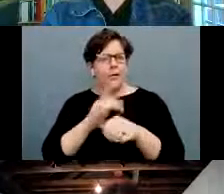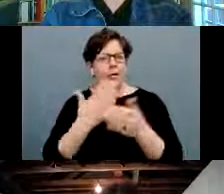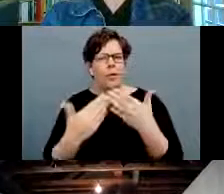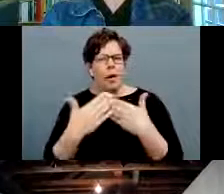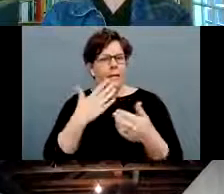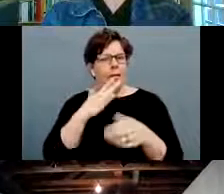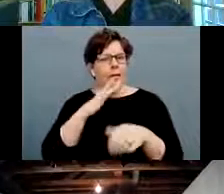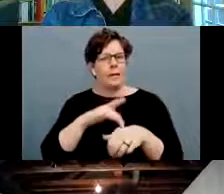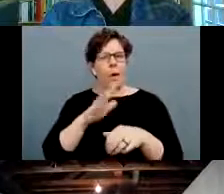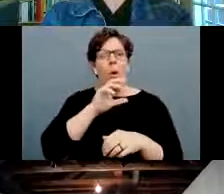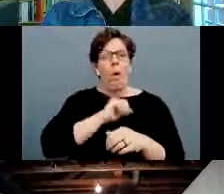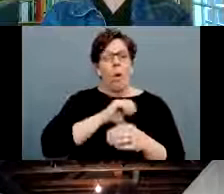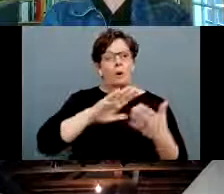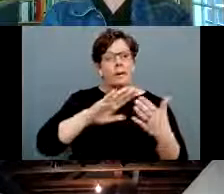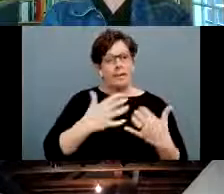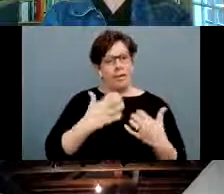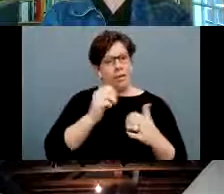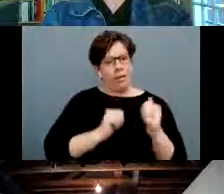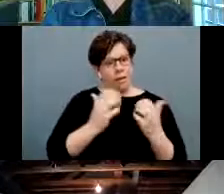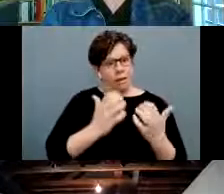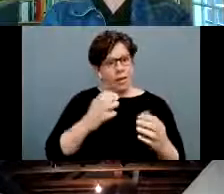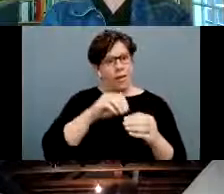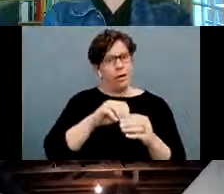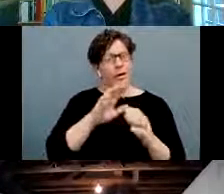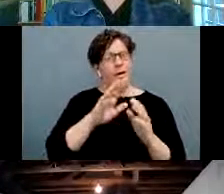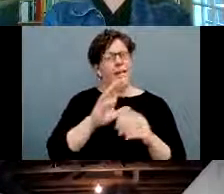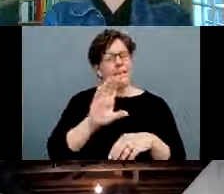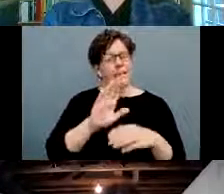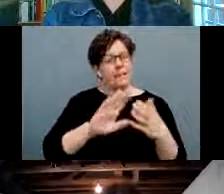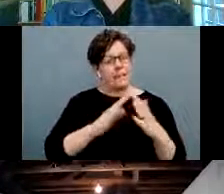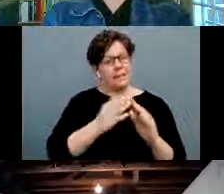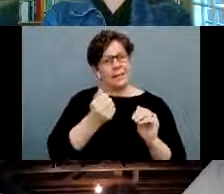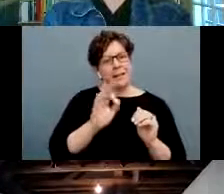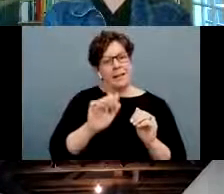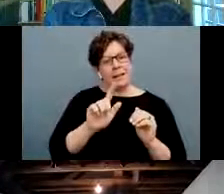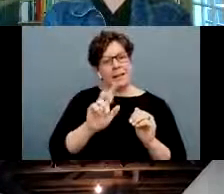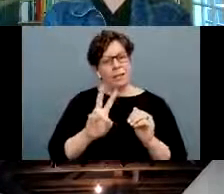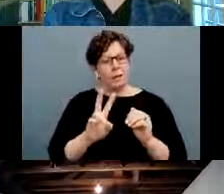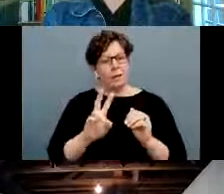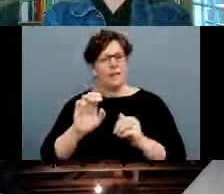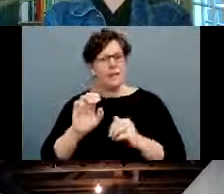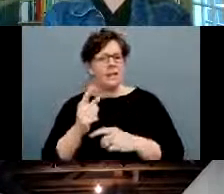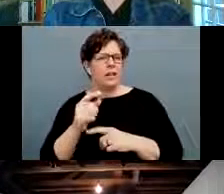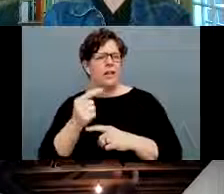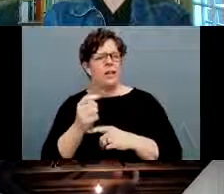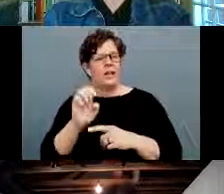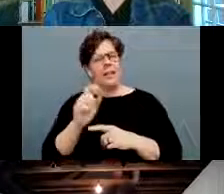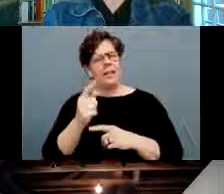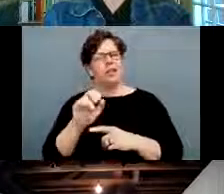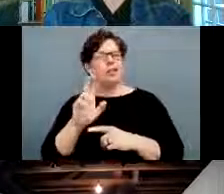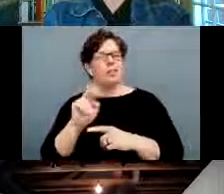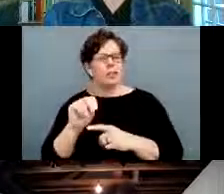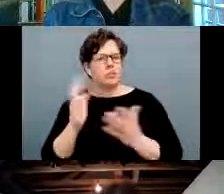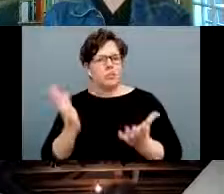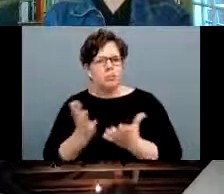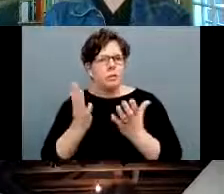theater in the city and dates to 1927, inspired by the Egyptian revival movement. And it's filled with ornate frescoes